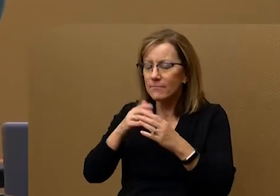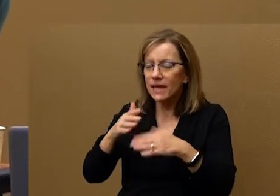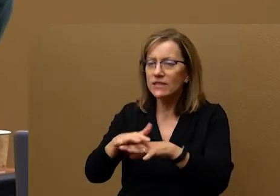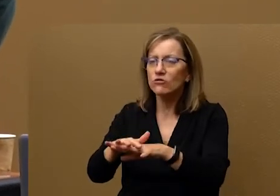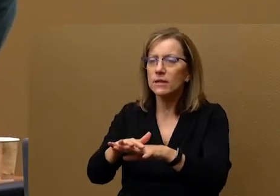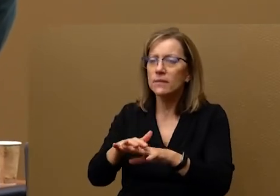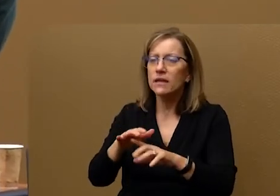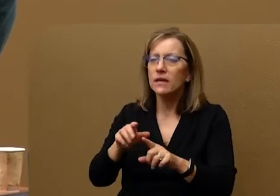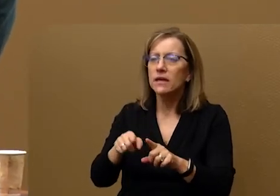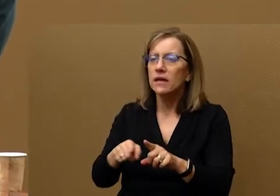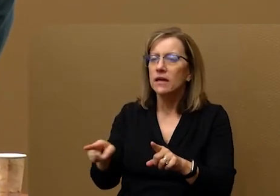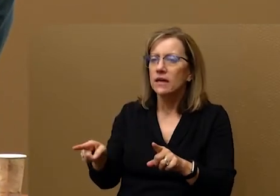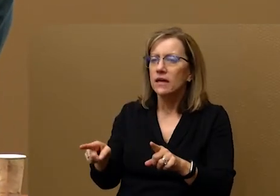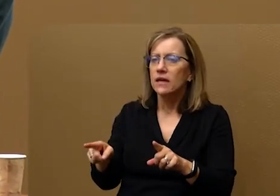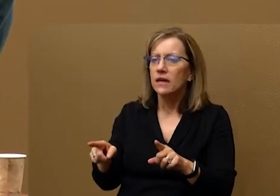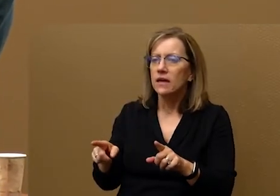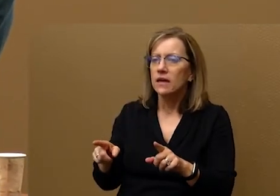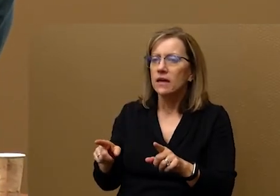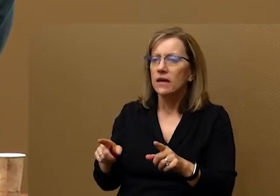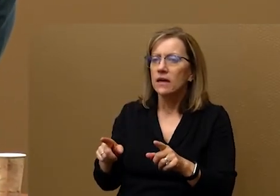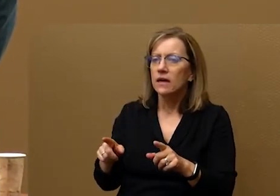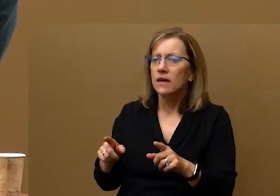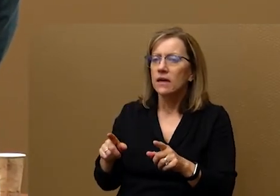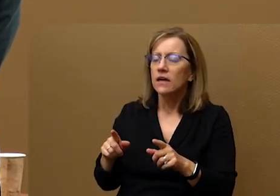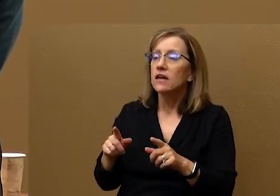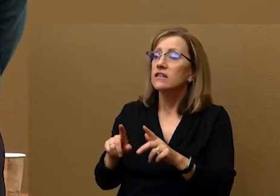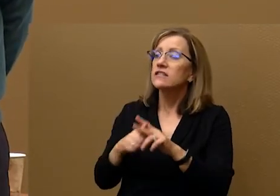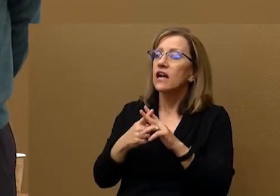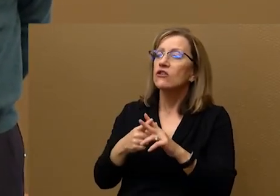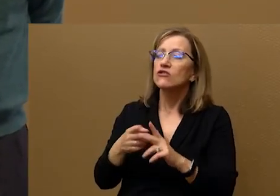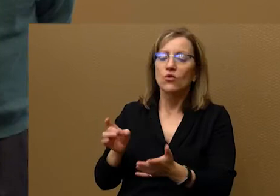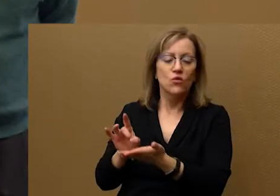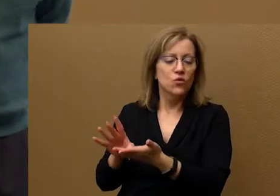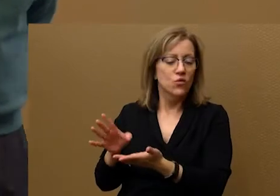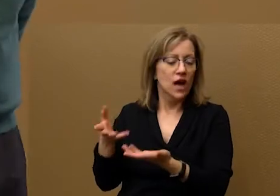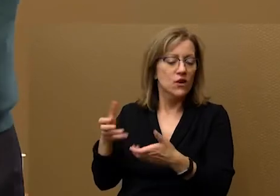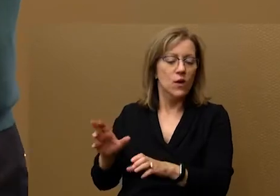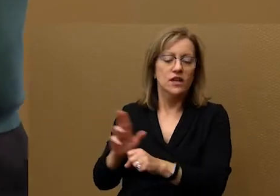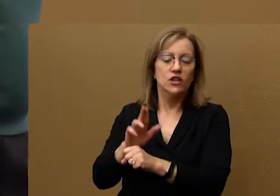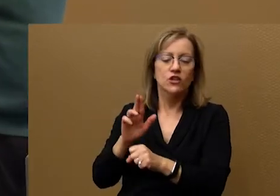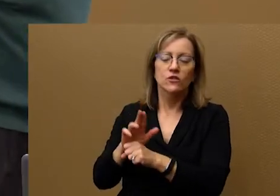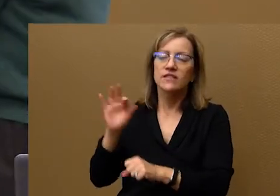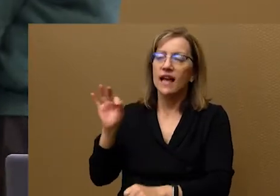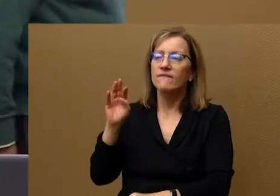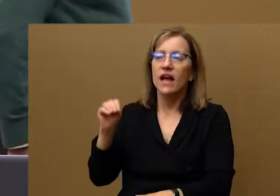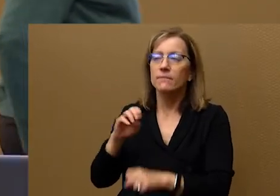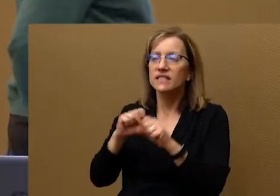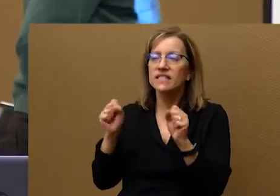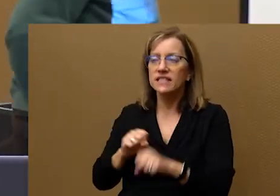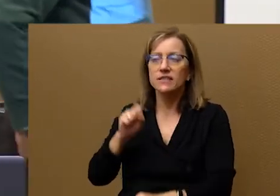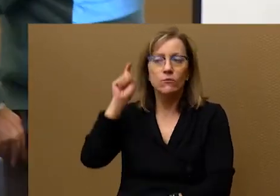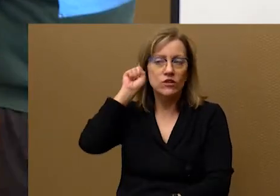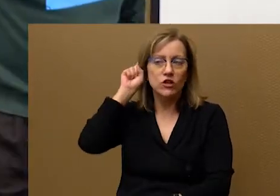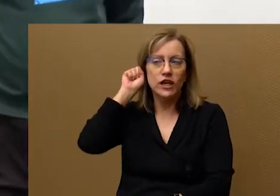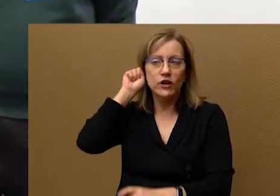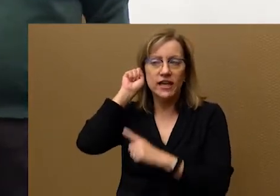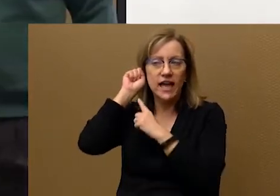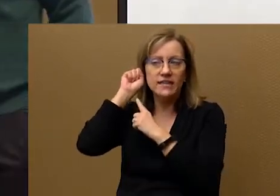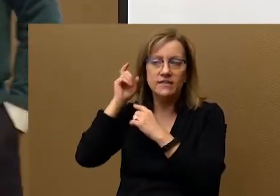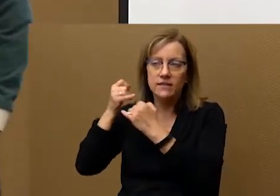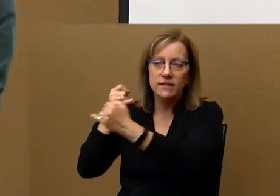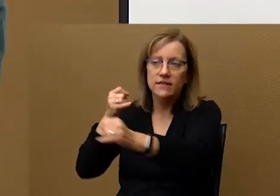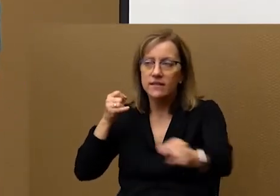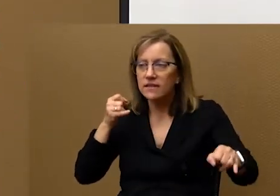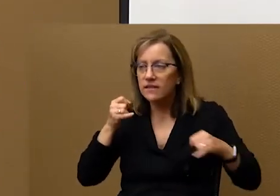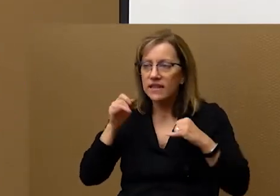start to reject using the FM system and even their hearing aids at a certain stage. And it's kind